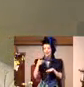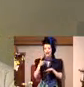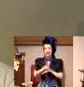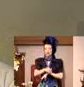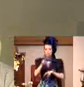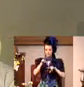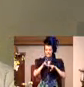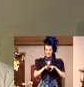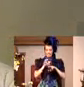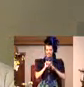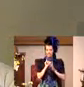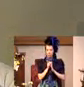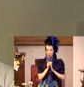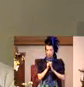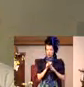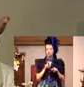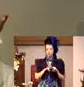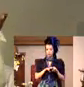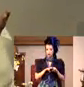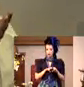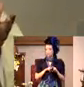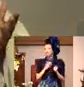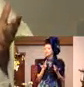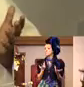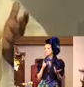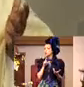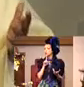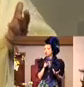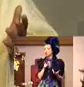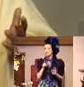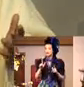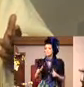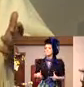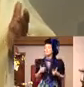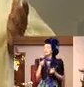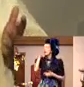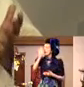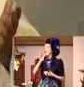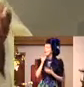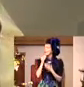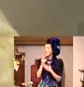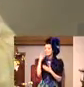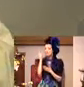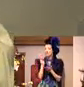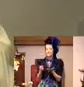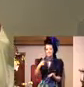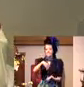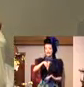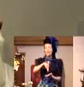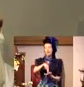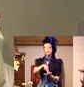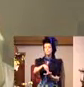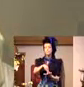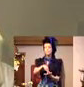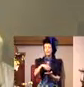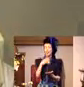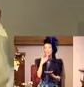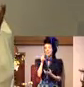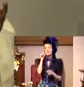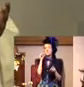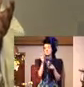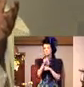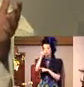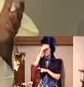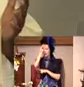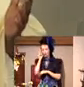this moment in our seats. So Spirit of the Living God, we just thank you for getting up. Mm-hmm. We even thank Sister Mary for coming